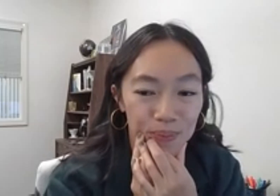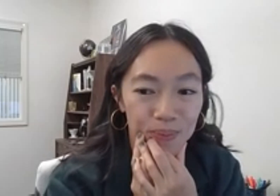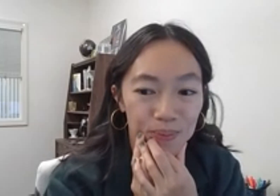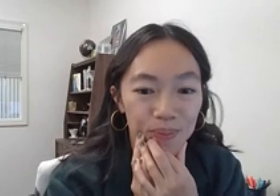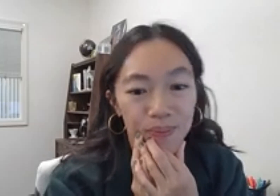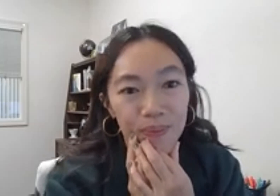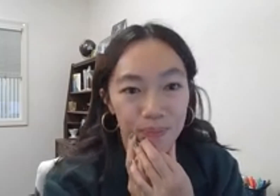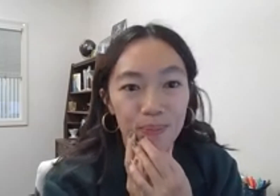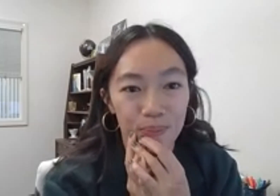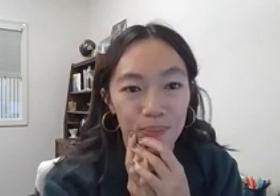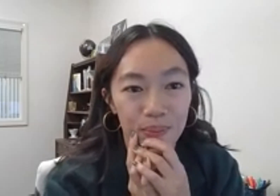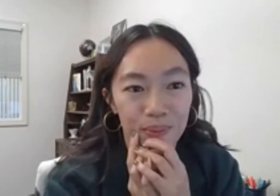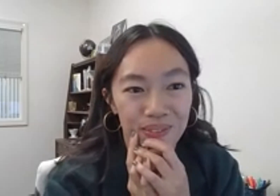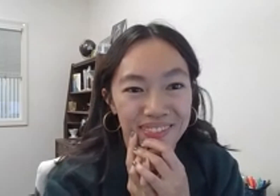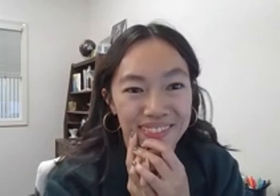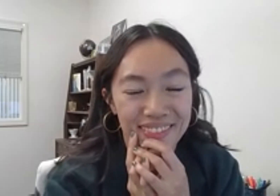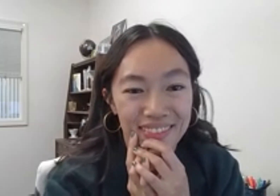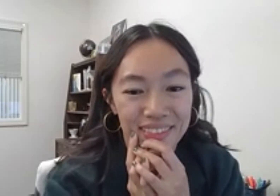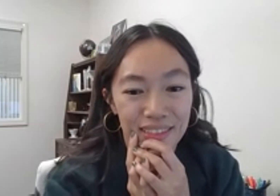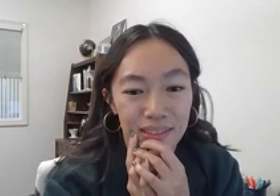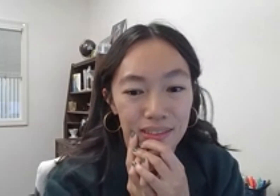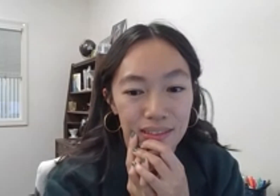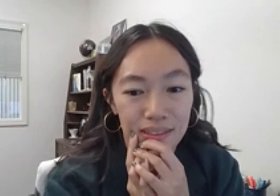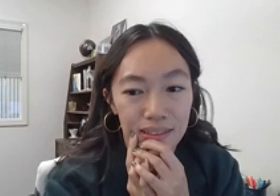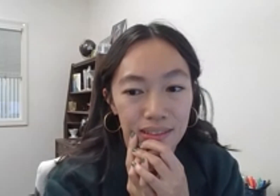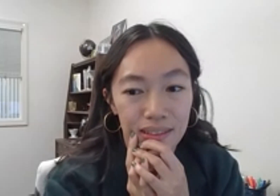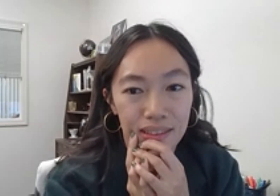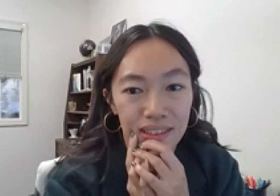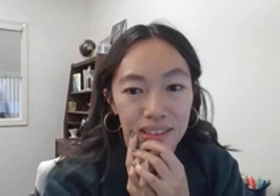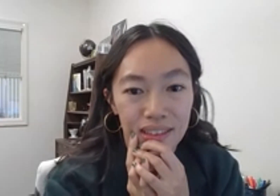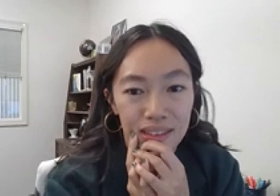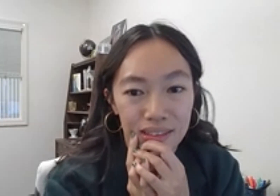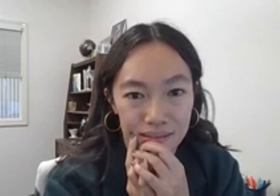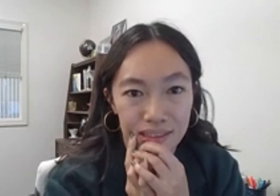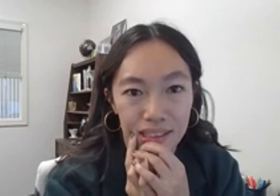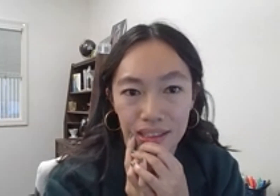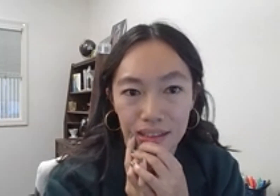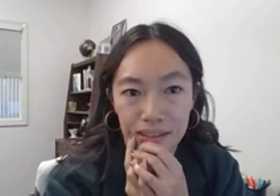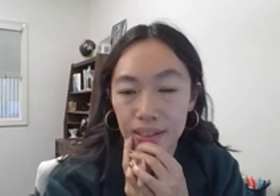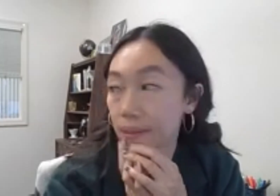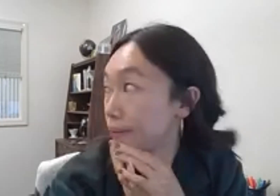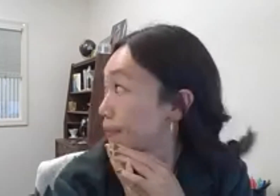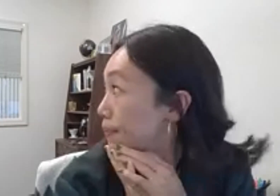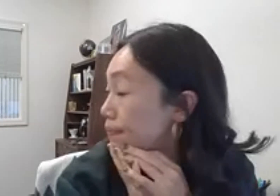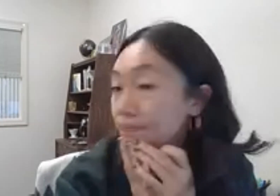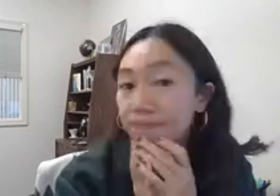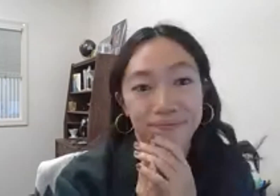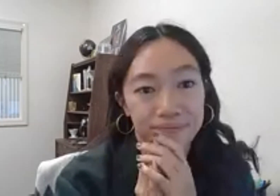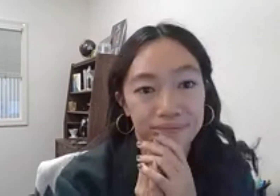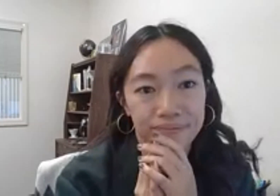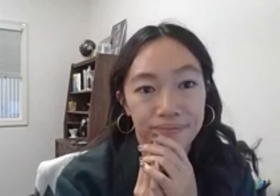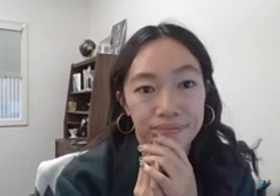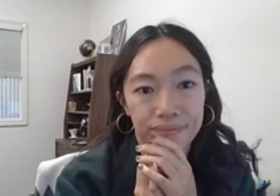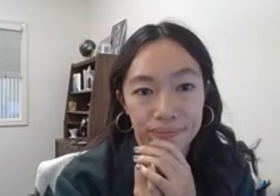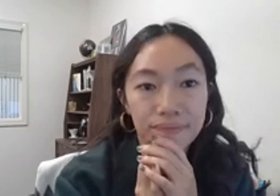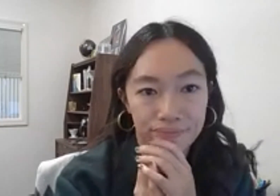and I'm like, and I mean this meeting every once a month, and I'm like, okay, well, so far we're still talking about voting,